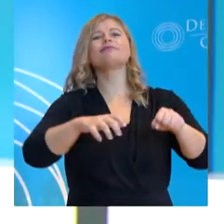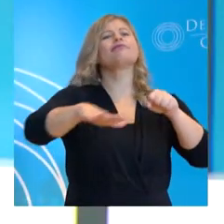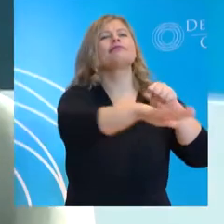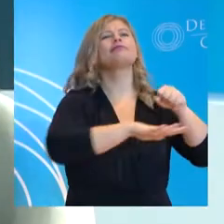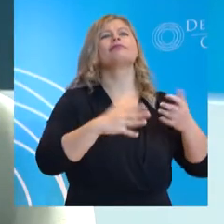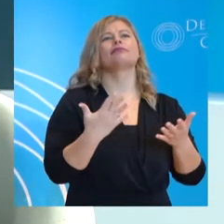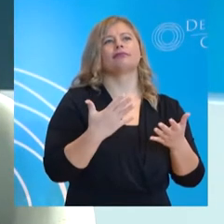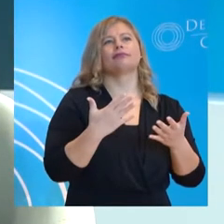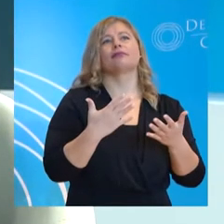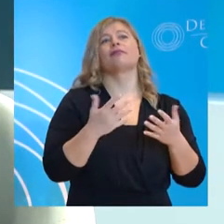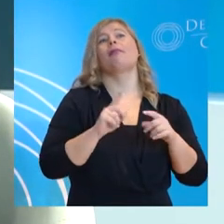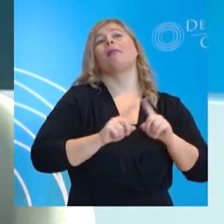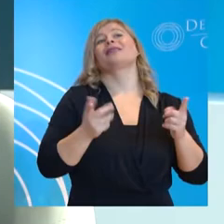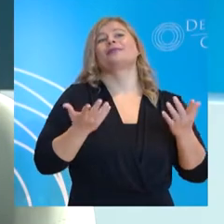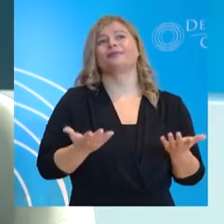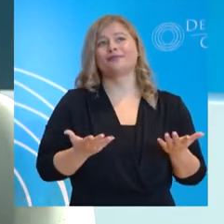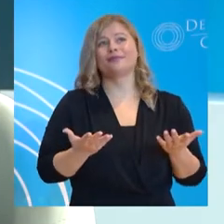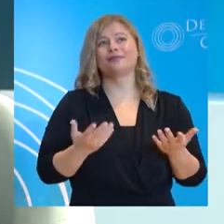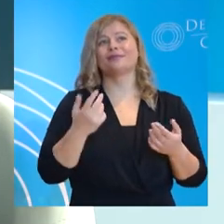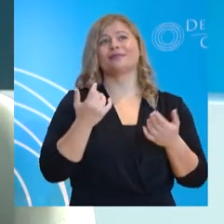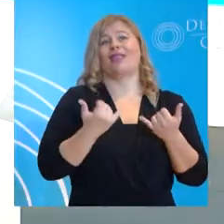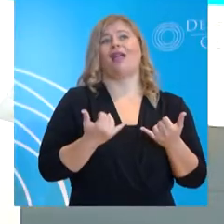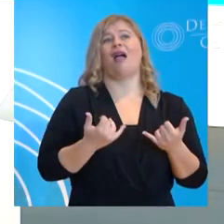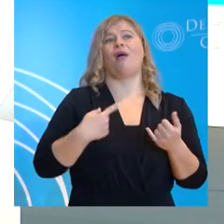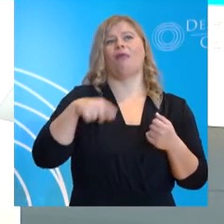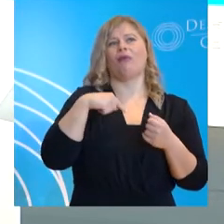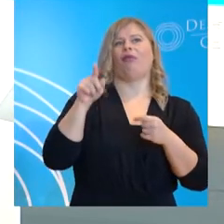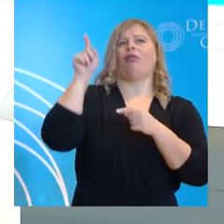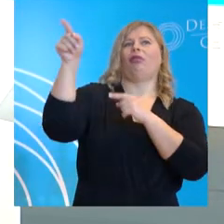but what about the charges that you're being a little too aggressive